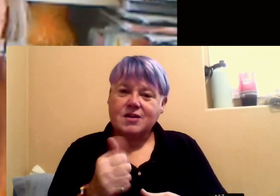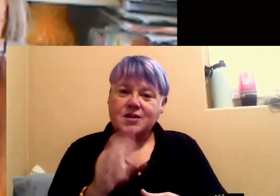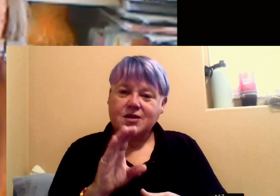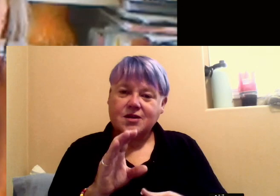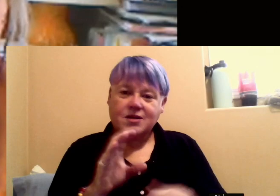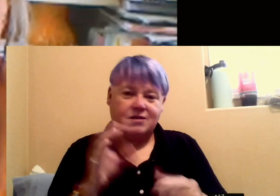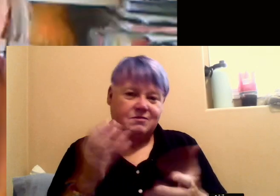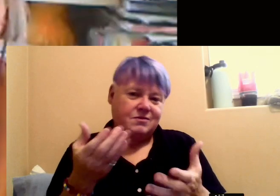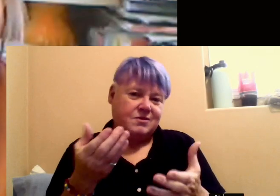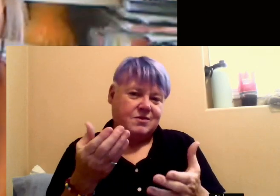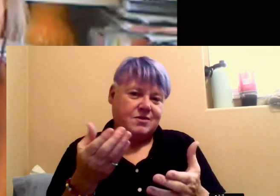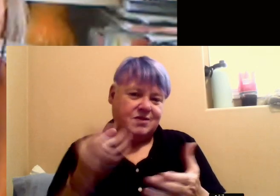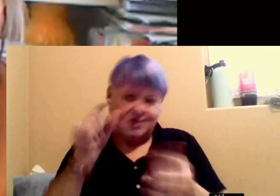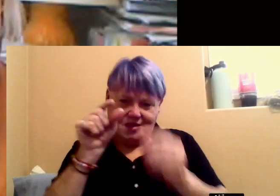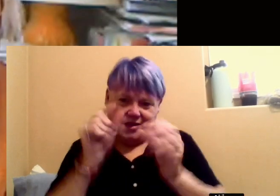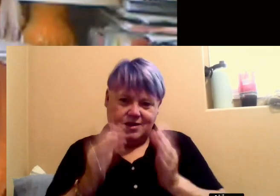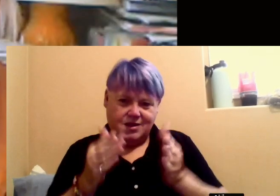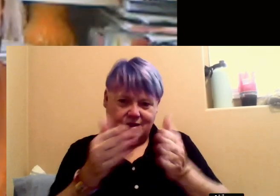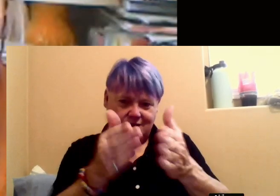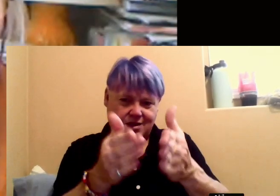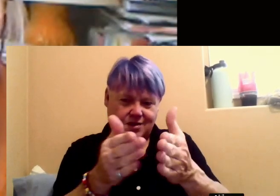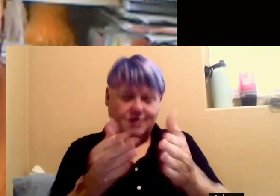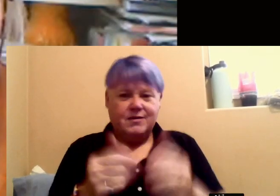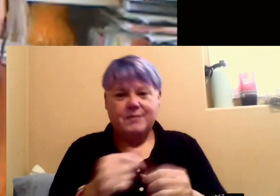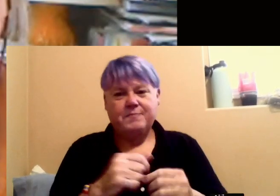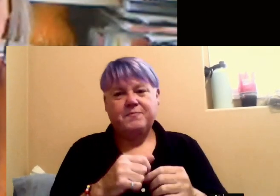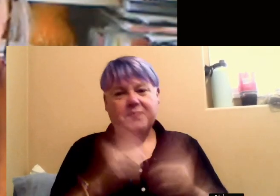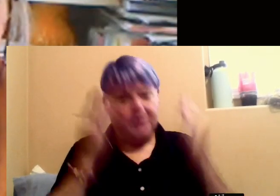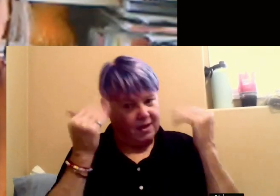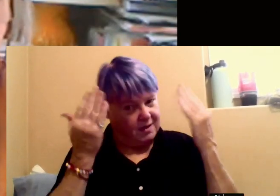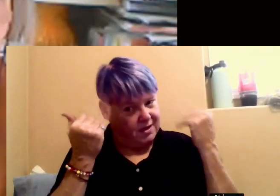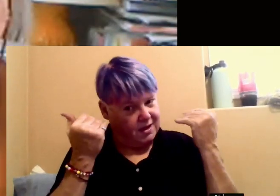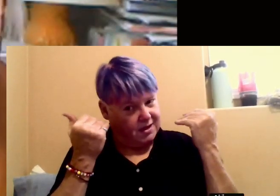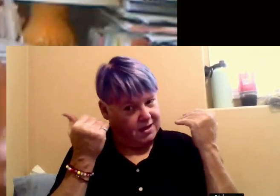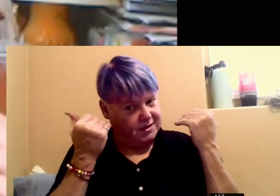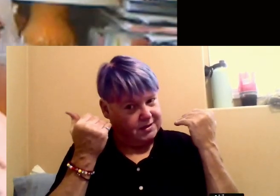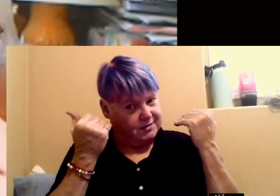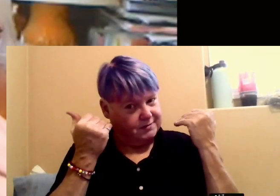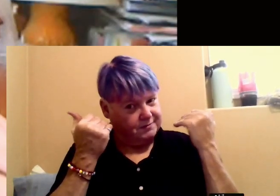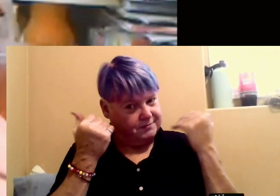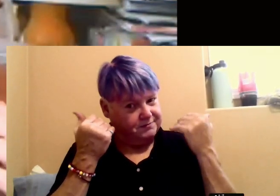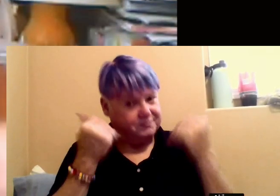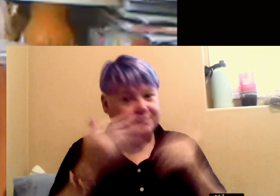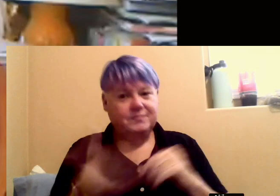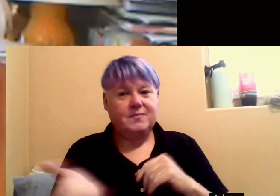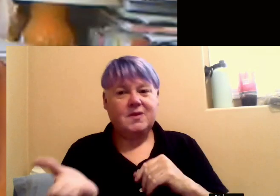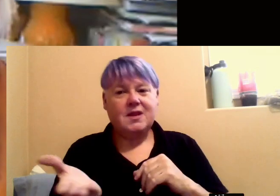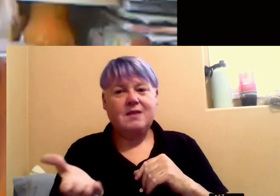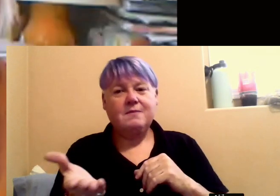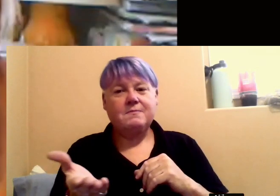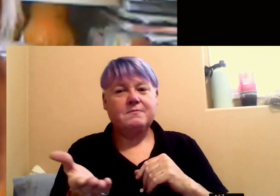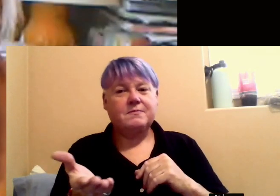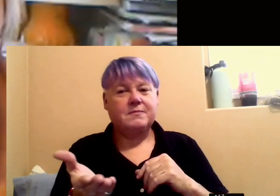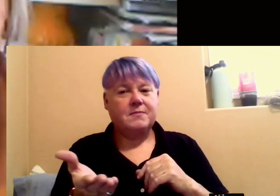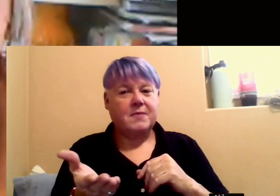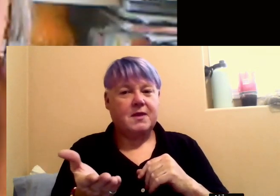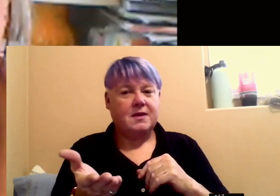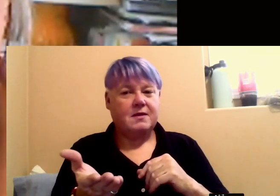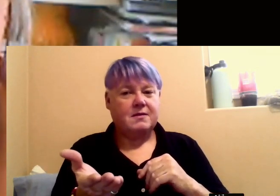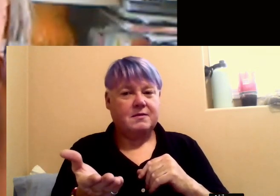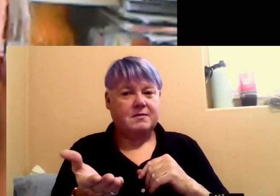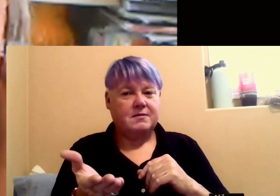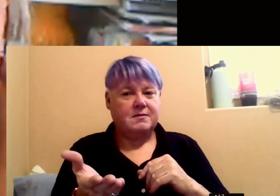of narrow ribbon of expected issues. Excuse me, I'm going to sneeze.